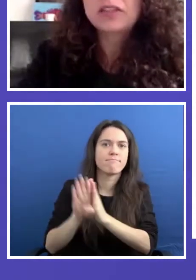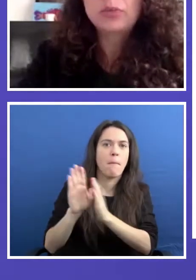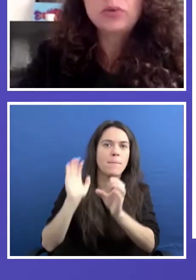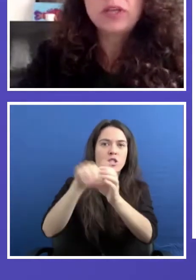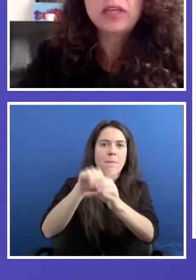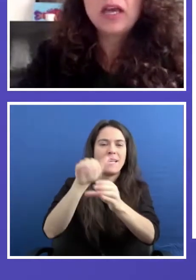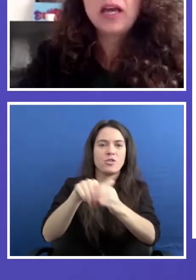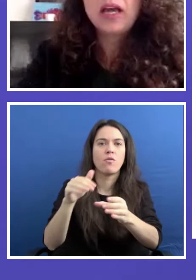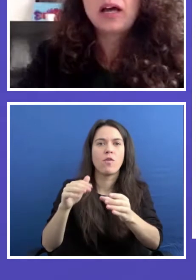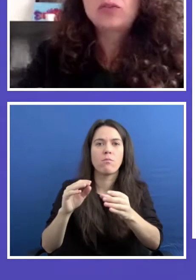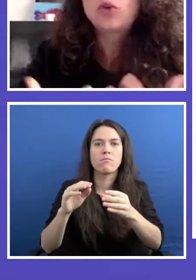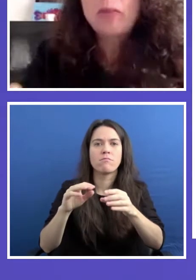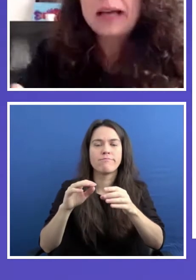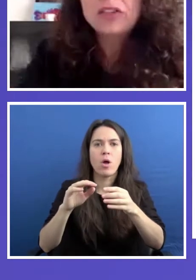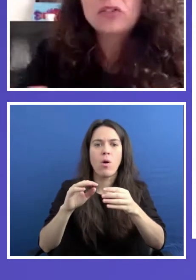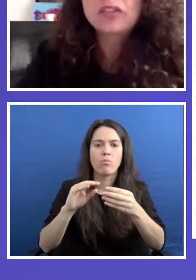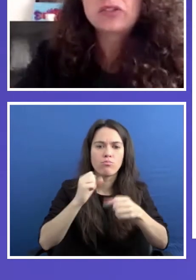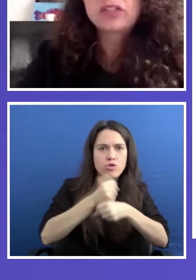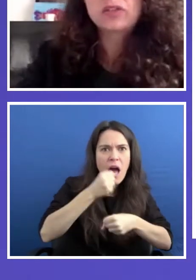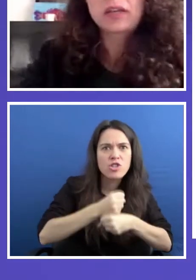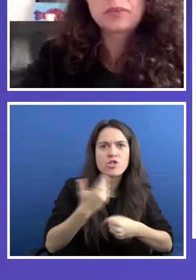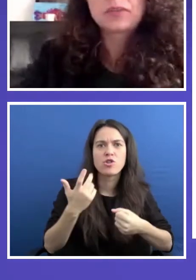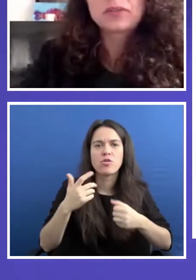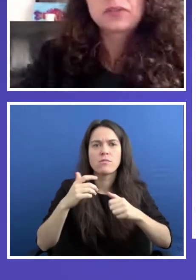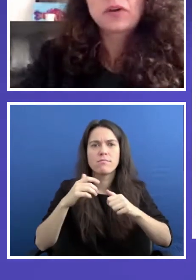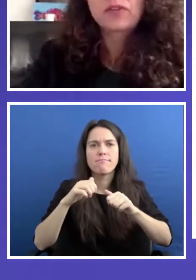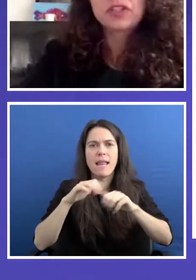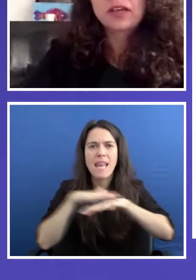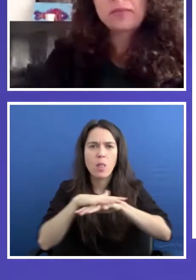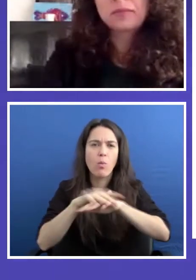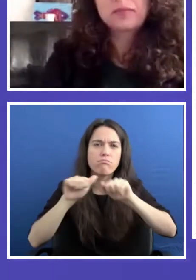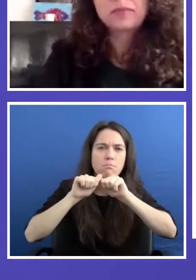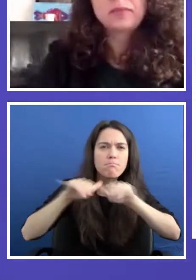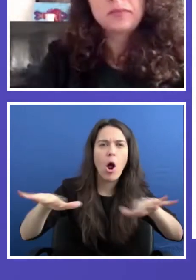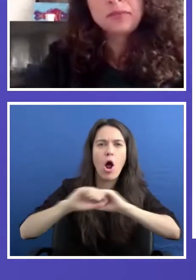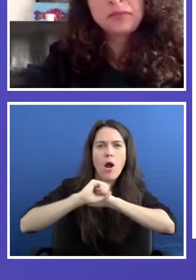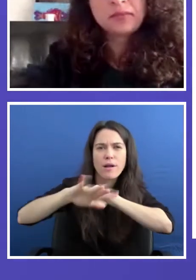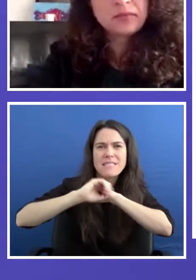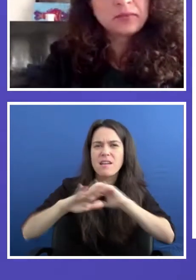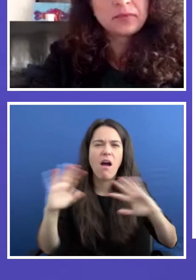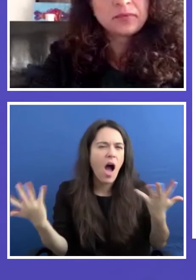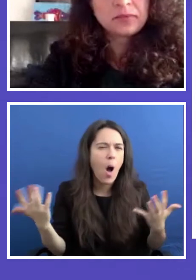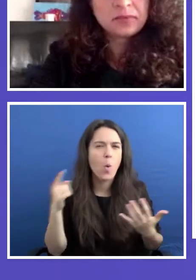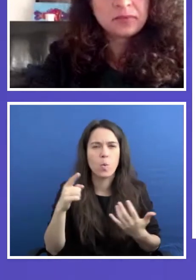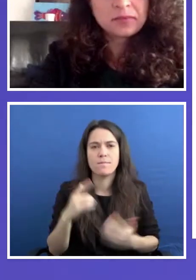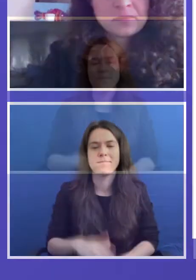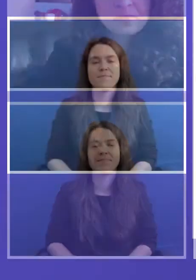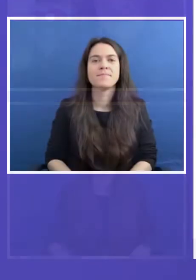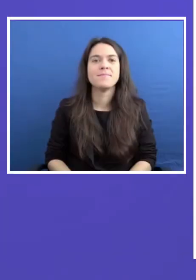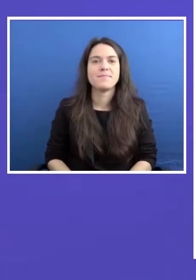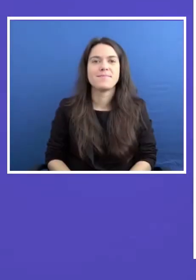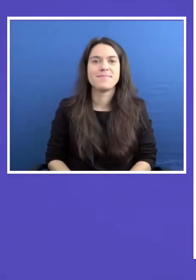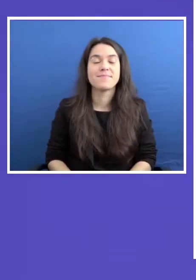marketing, networking, and distributing to combat gender stereotypes. So, Francesca. Thank you for the question.